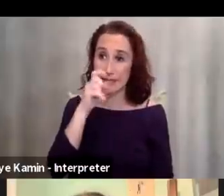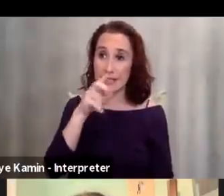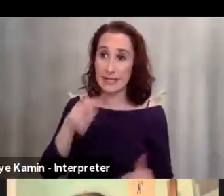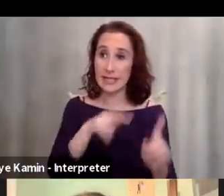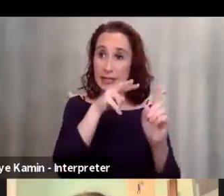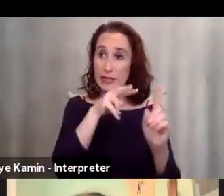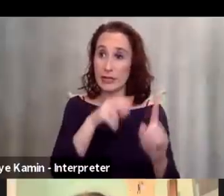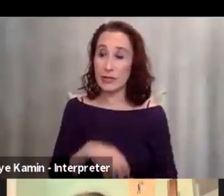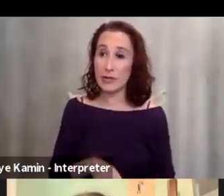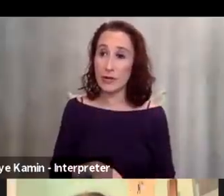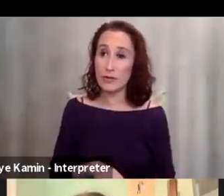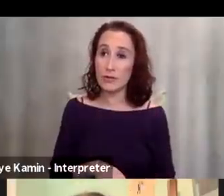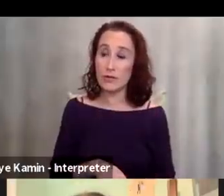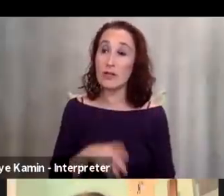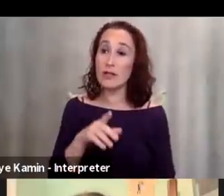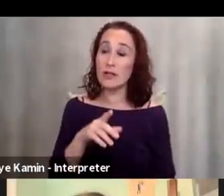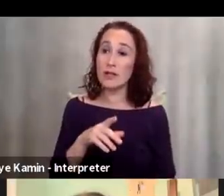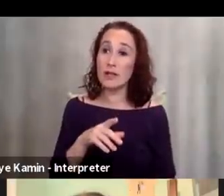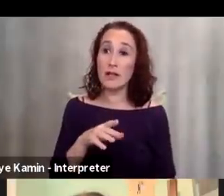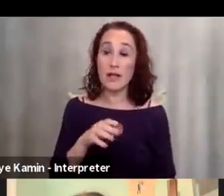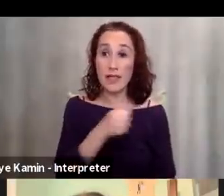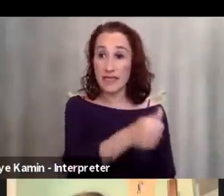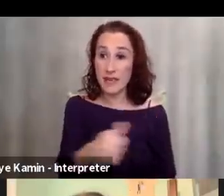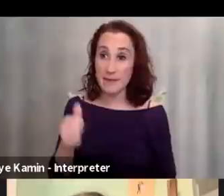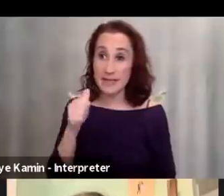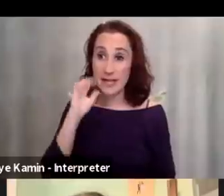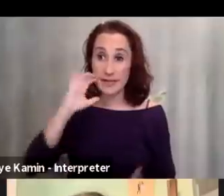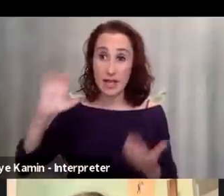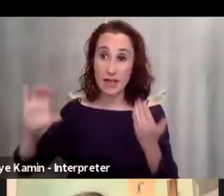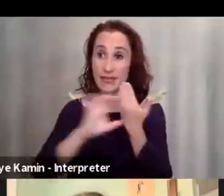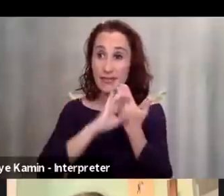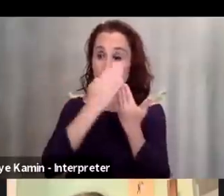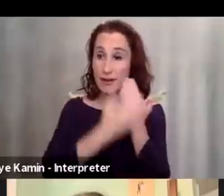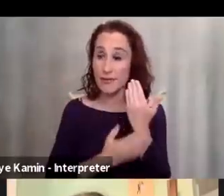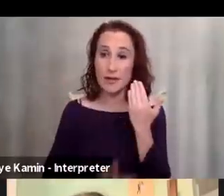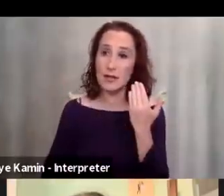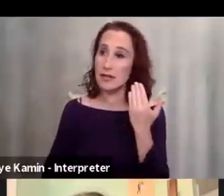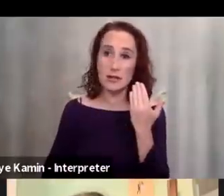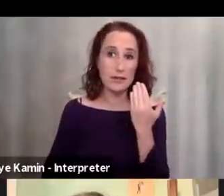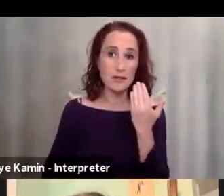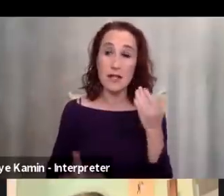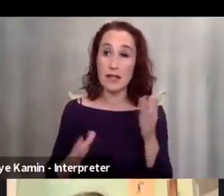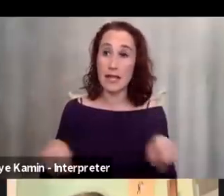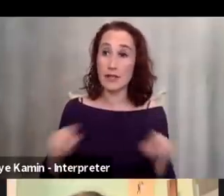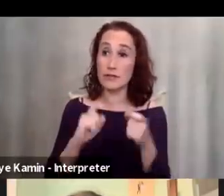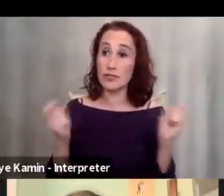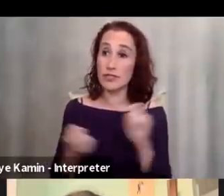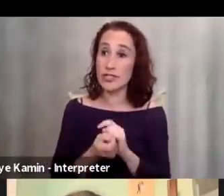They need to see themselves on the cover of a book. And I'm not going to let you change